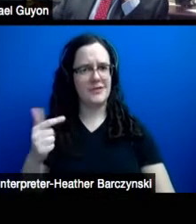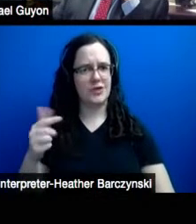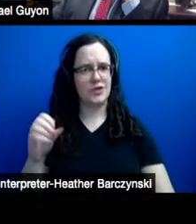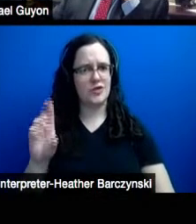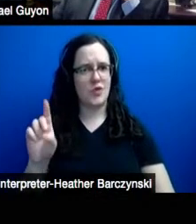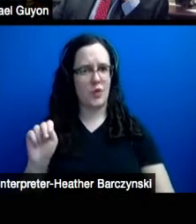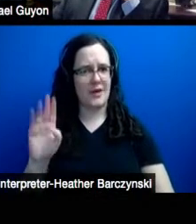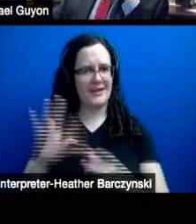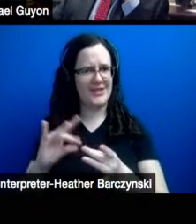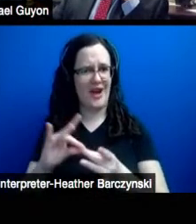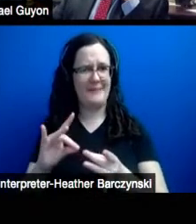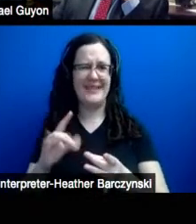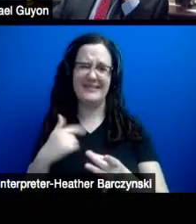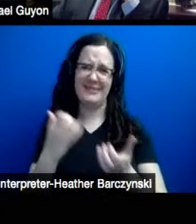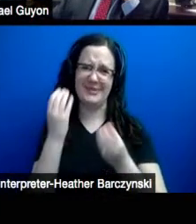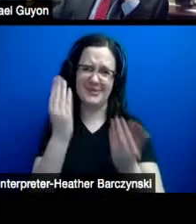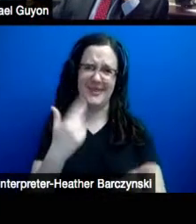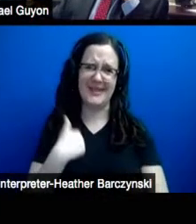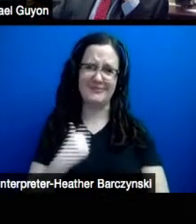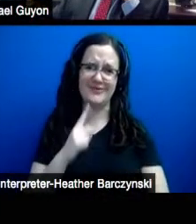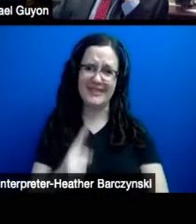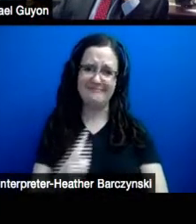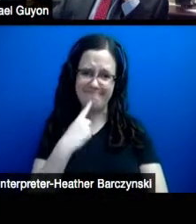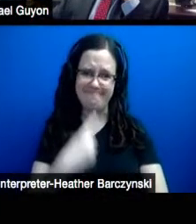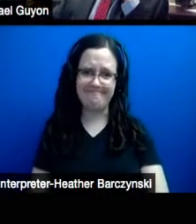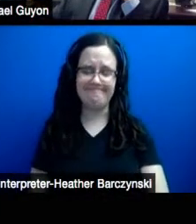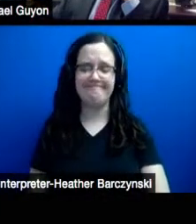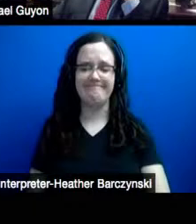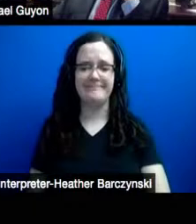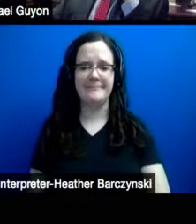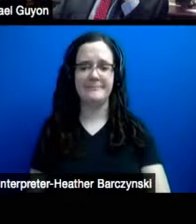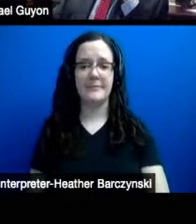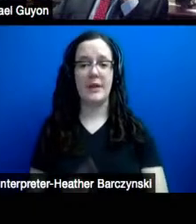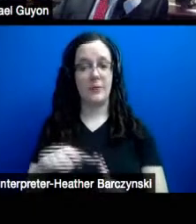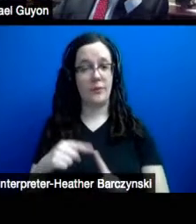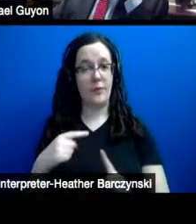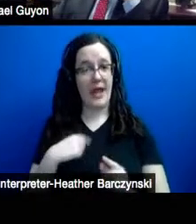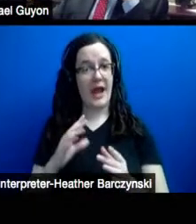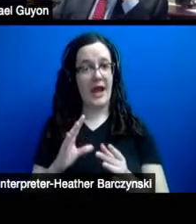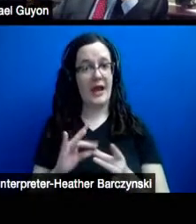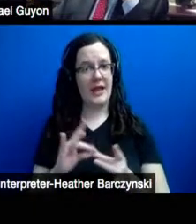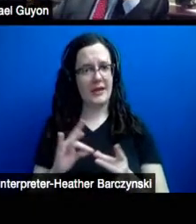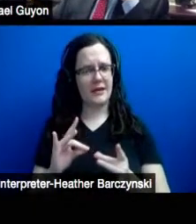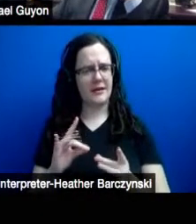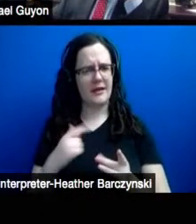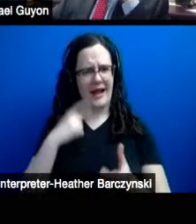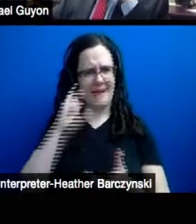because I when I spoke, I believe it was with Stacy about this